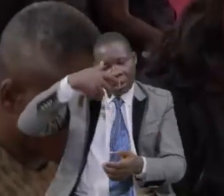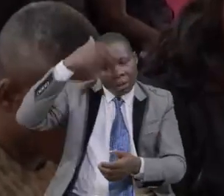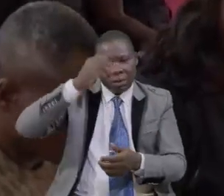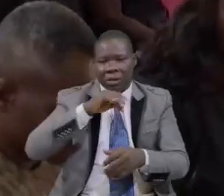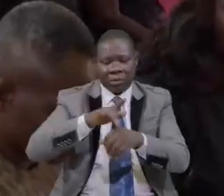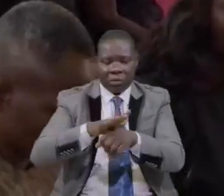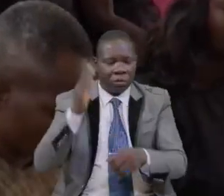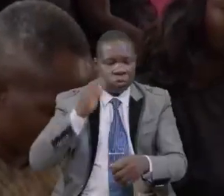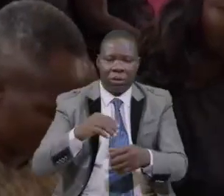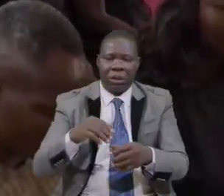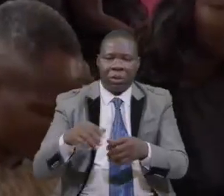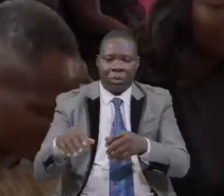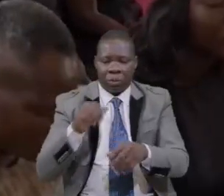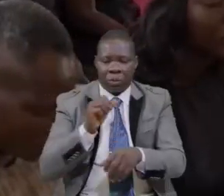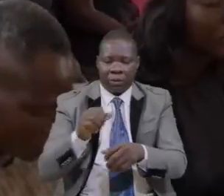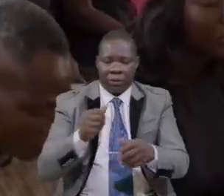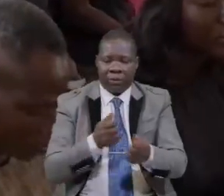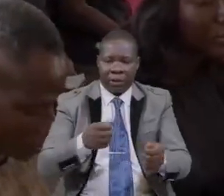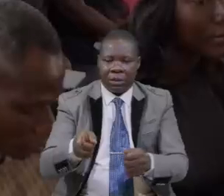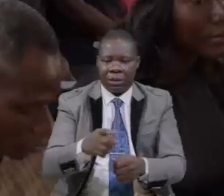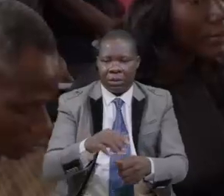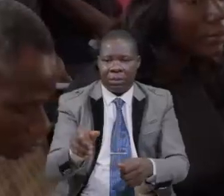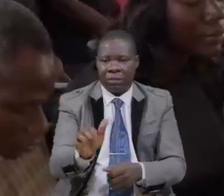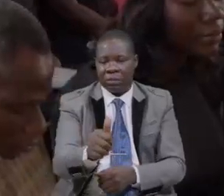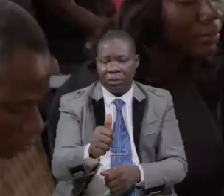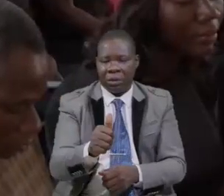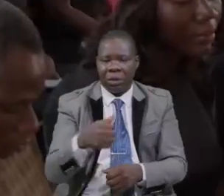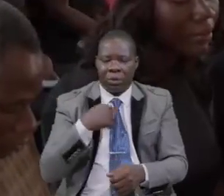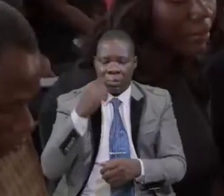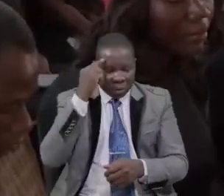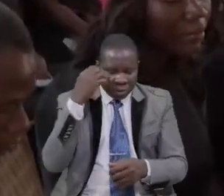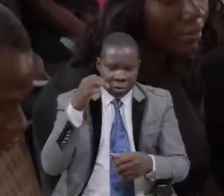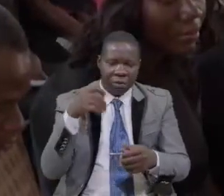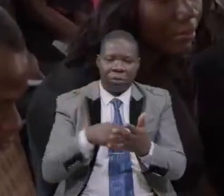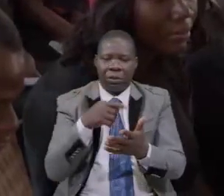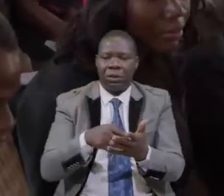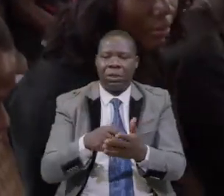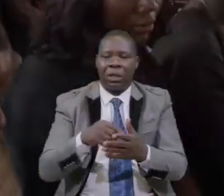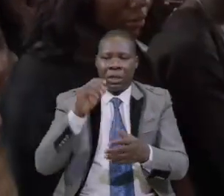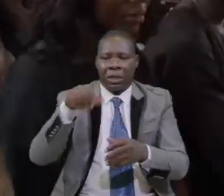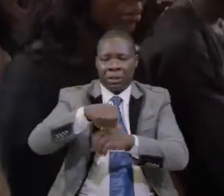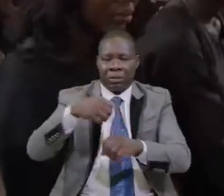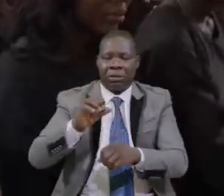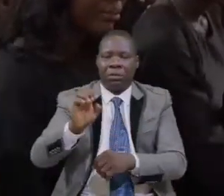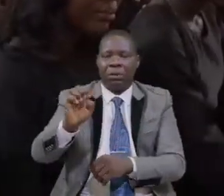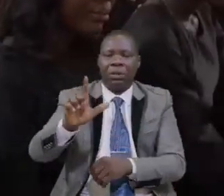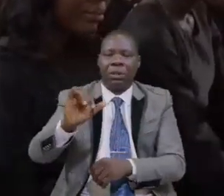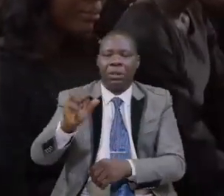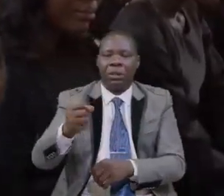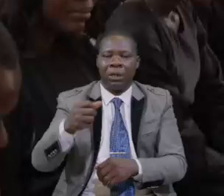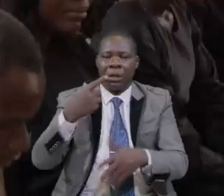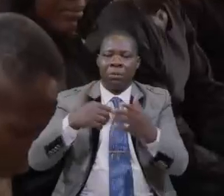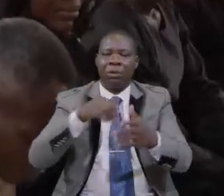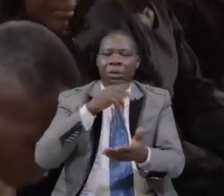anointing of Elisha. What letter have you got to now? F,